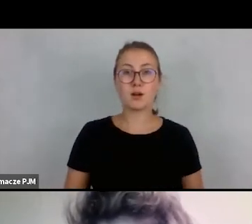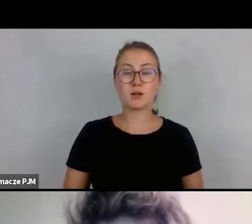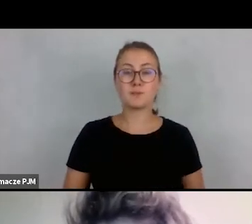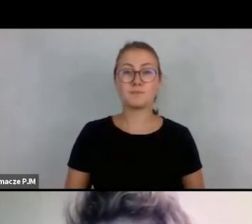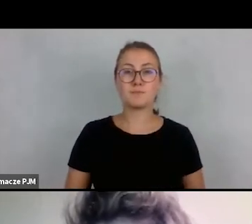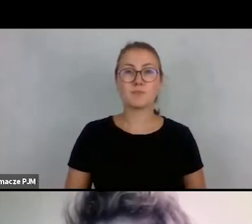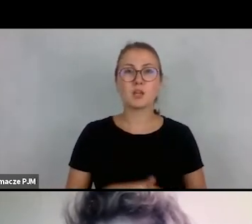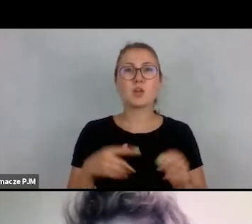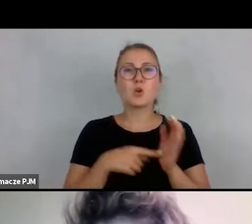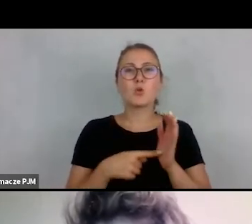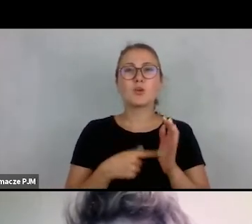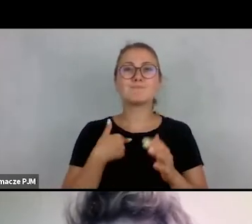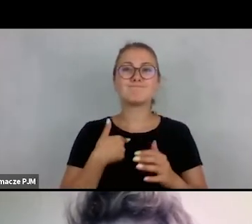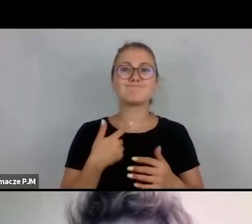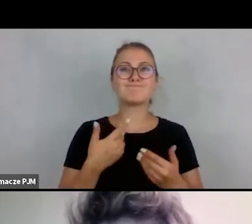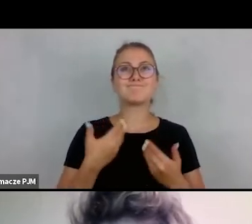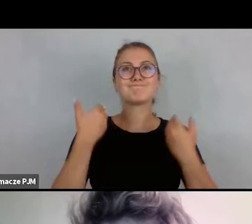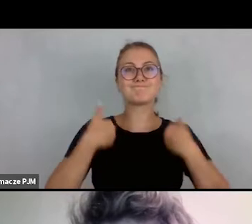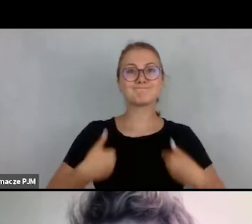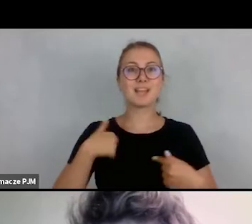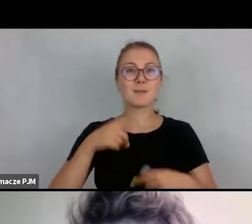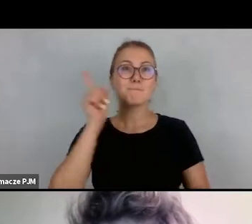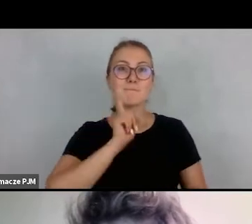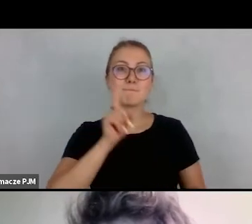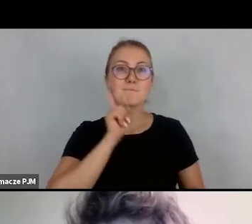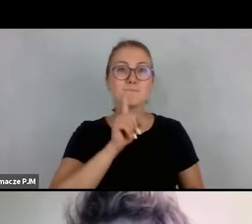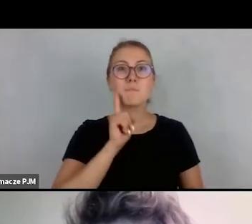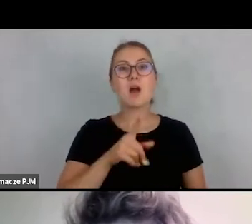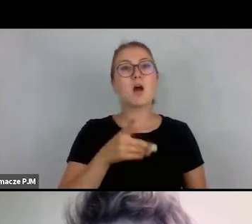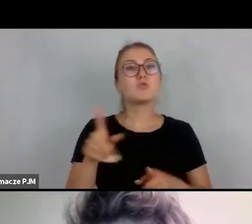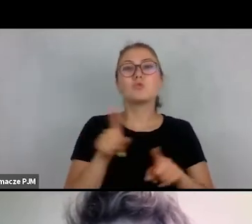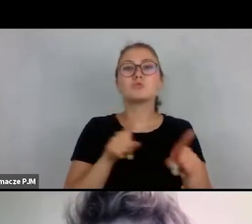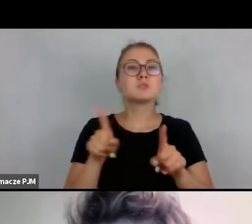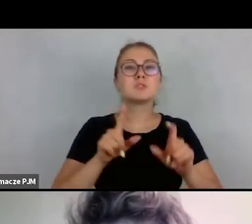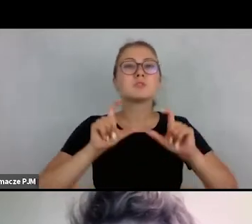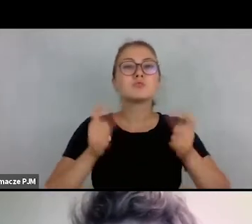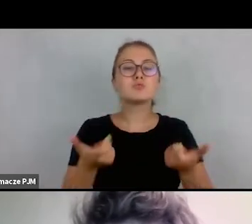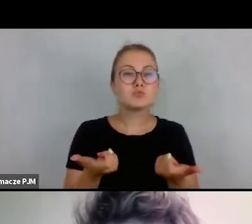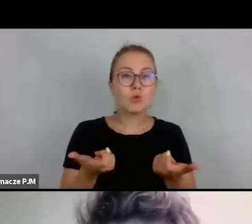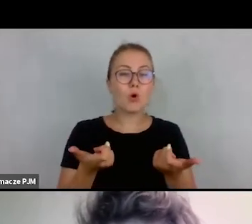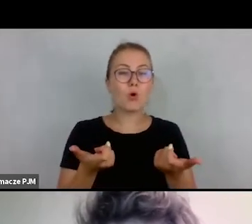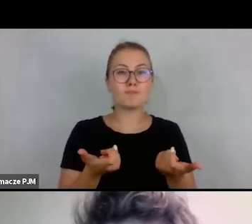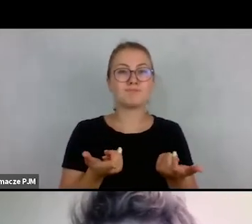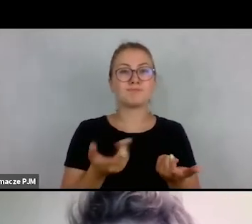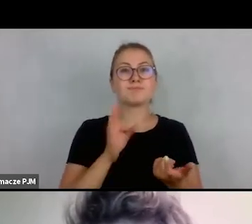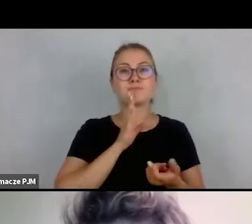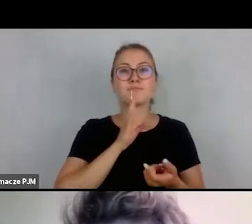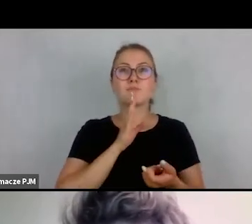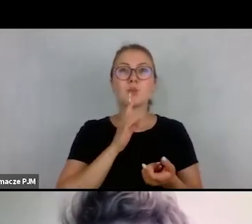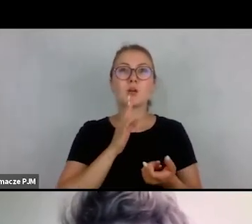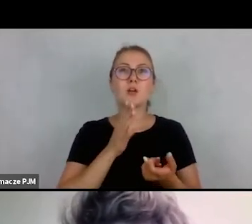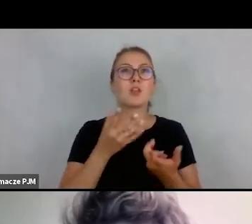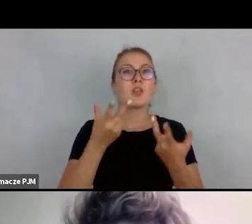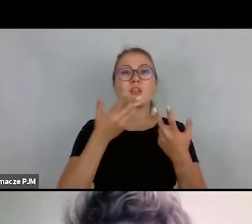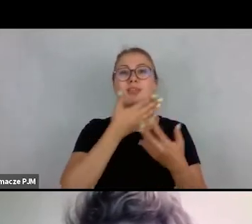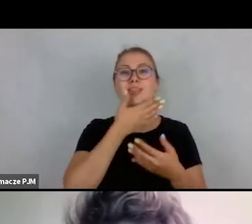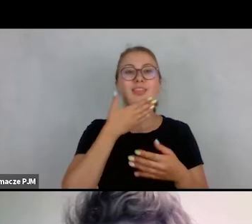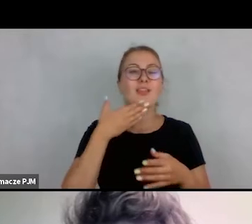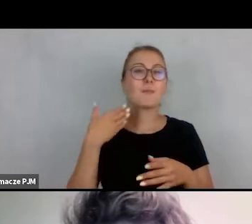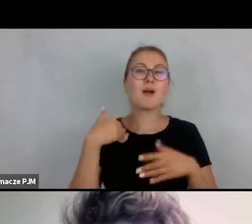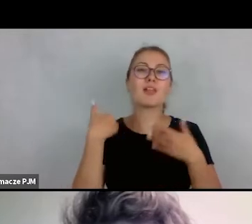ever showing that you're afraid. It's about being strong and about being tough and about invulnerability,